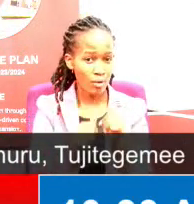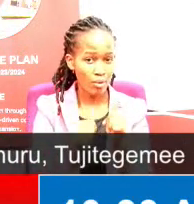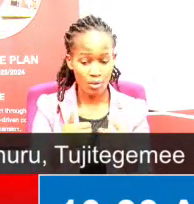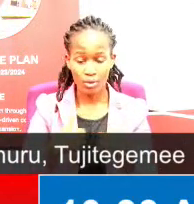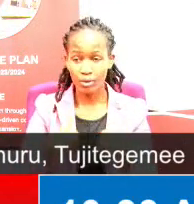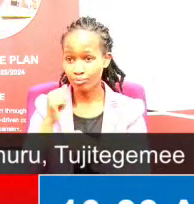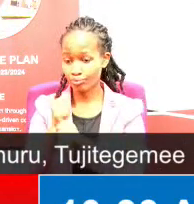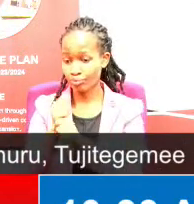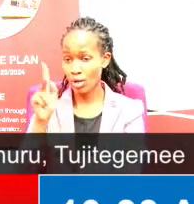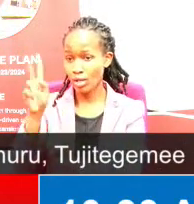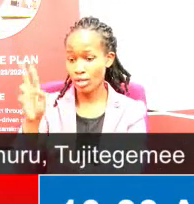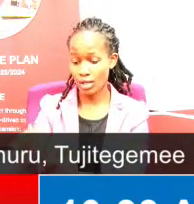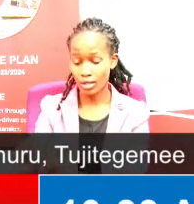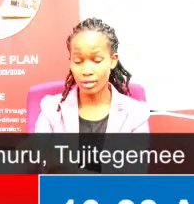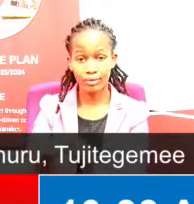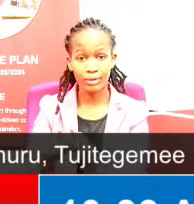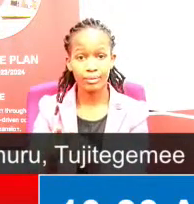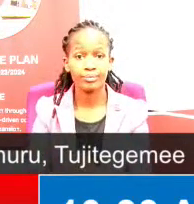with the work of KRA.